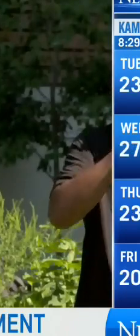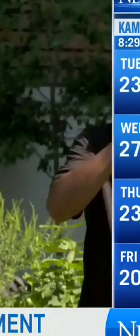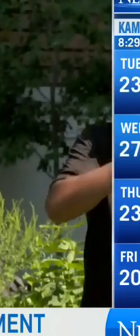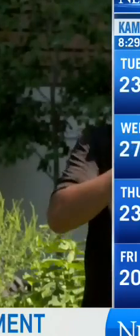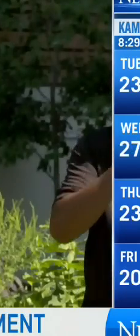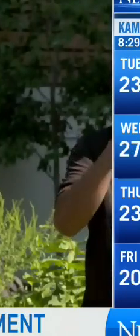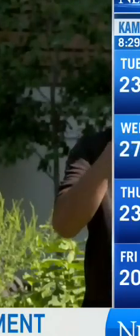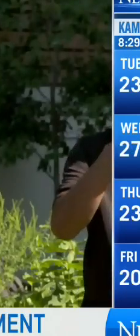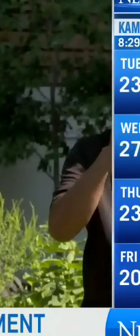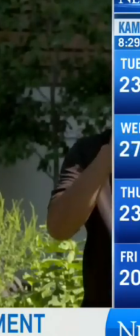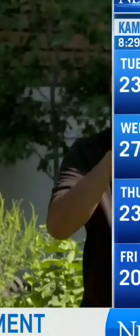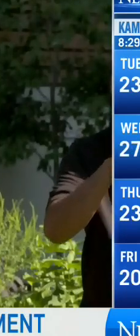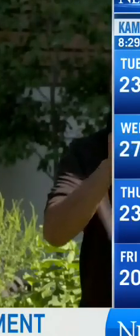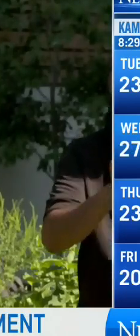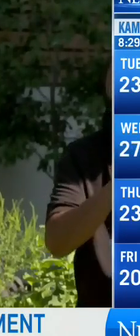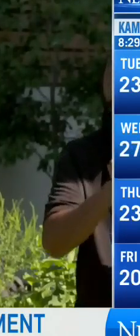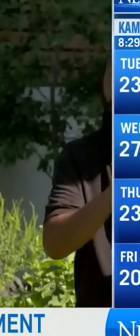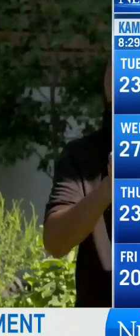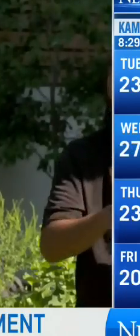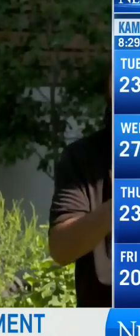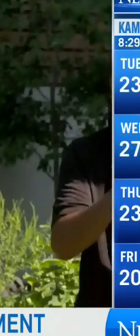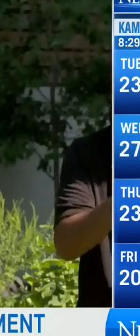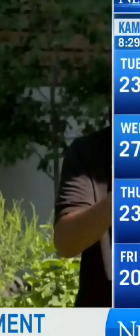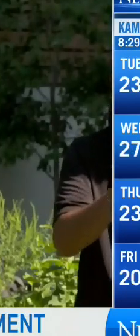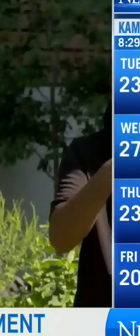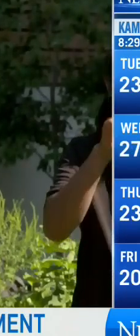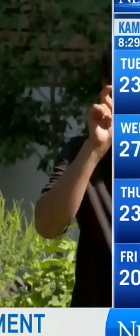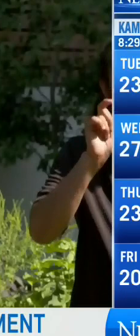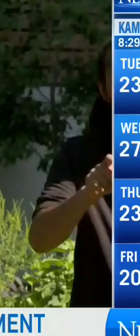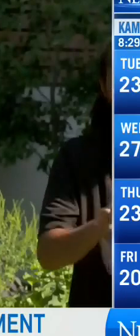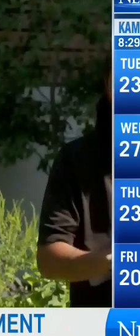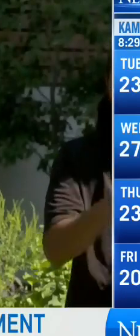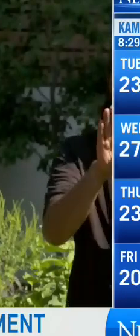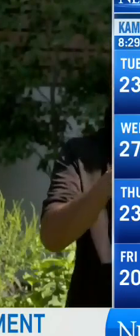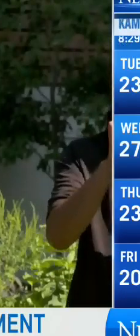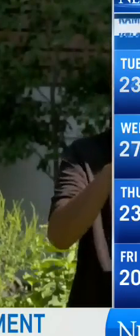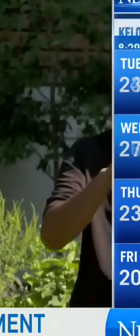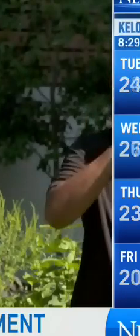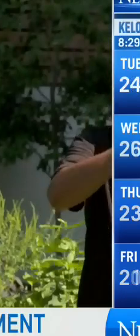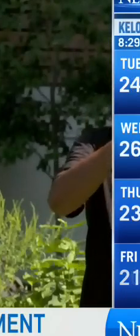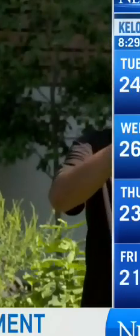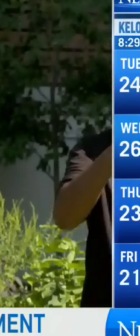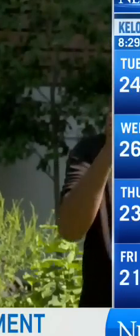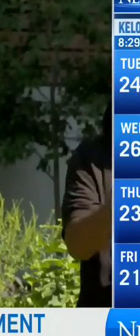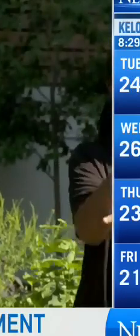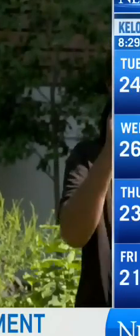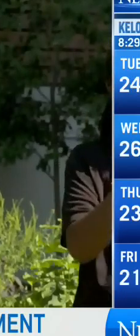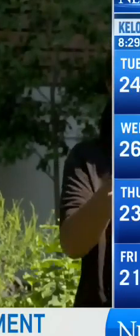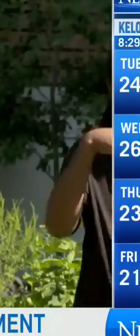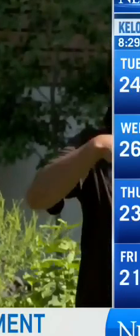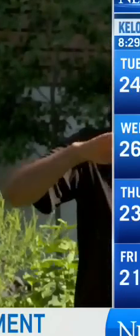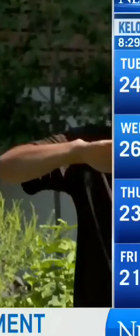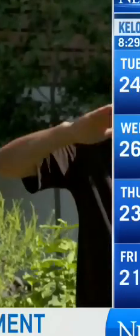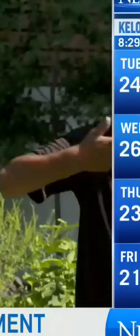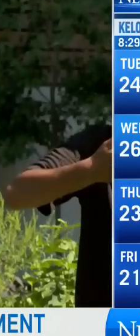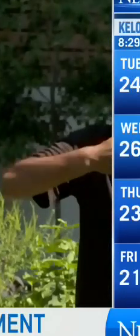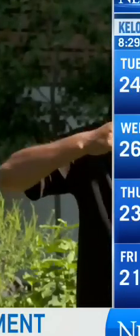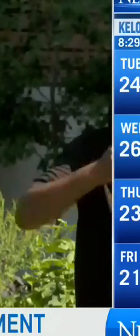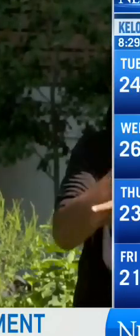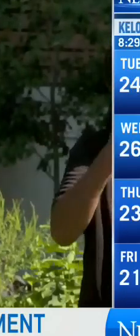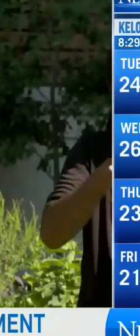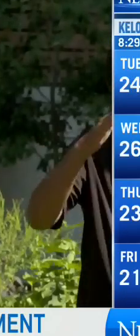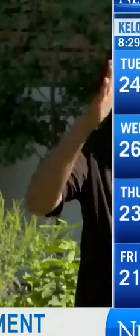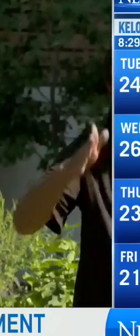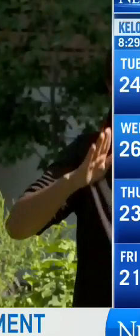Métis Nation peoples in terms of developing inclusive and culturally appropriate urban Indigenous housing strategies.